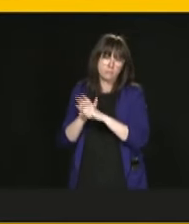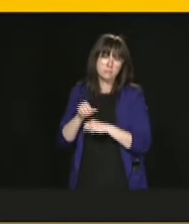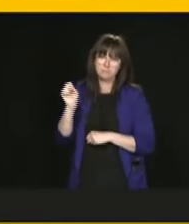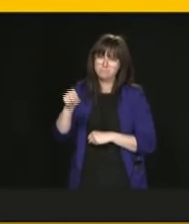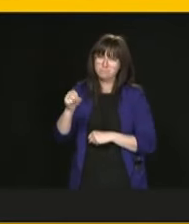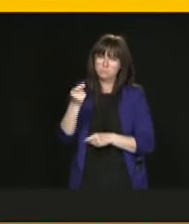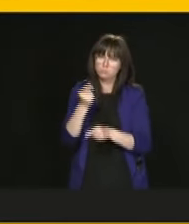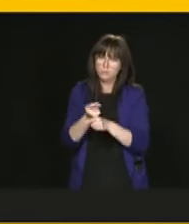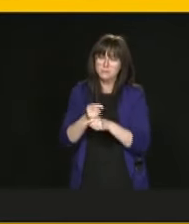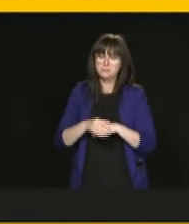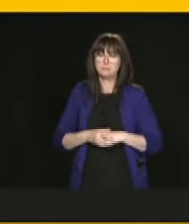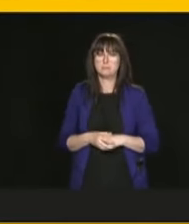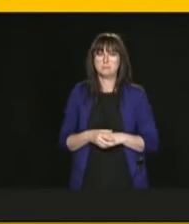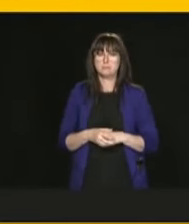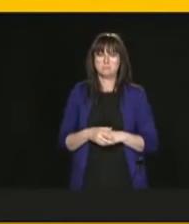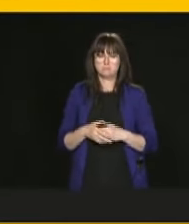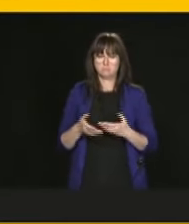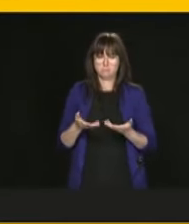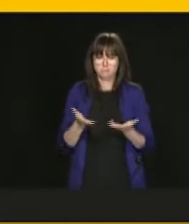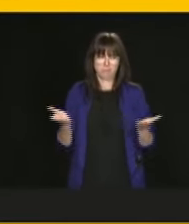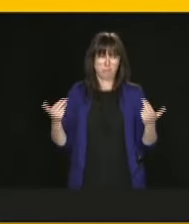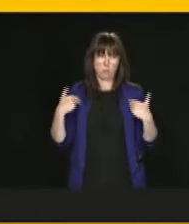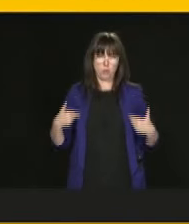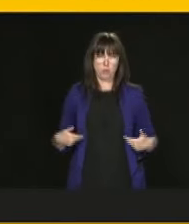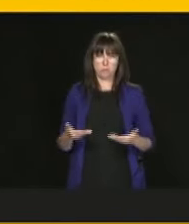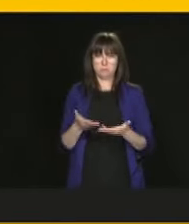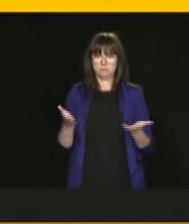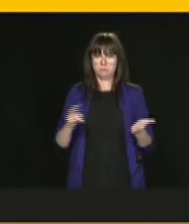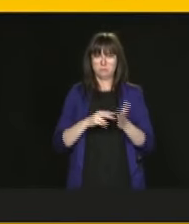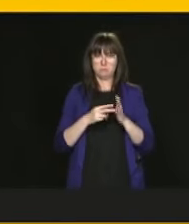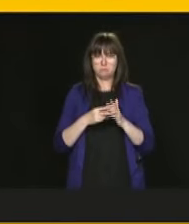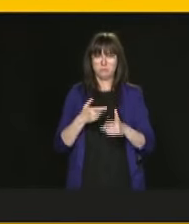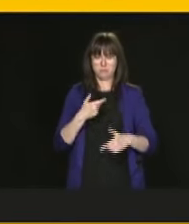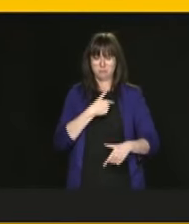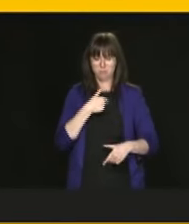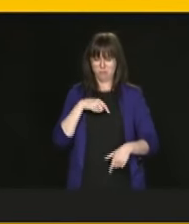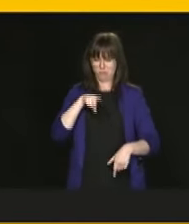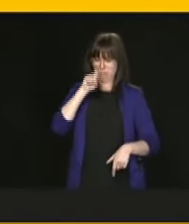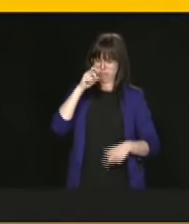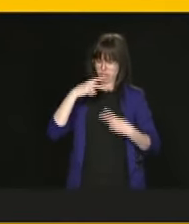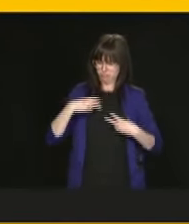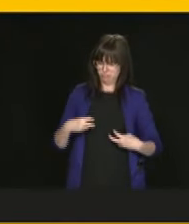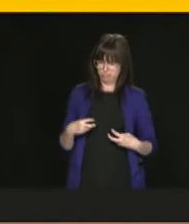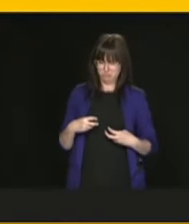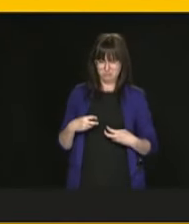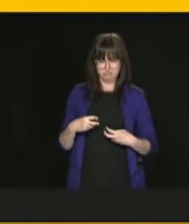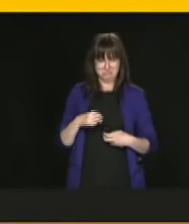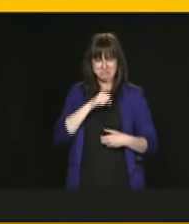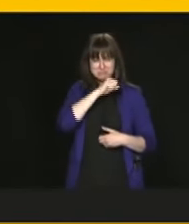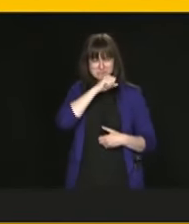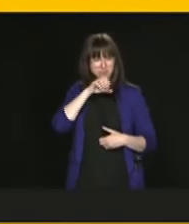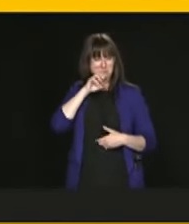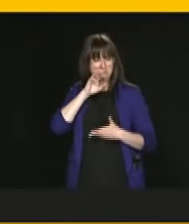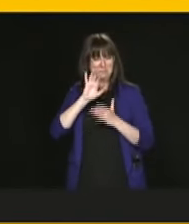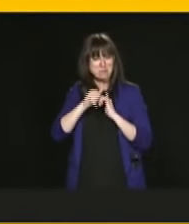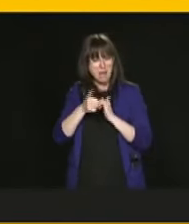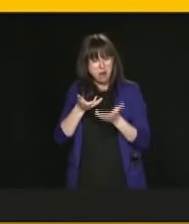think everyone is asking ourselves how we treat, in some cases, our grandparents